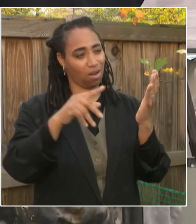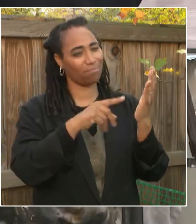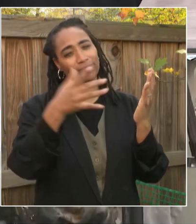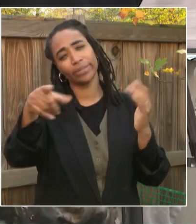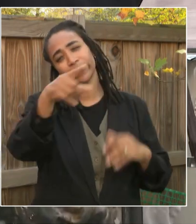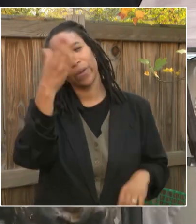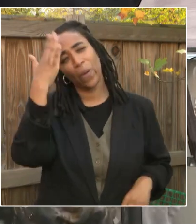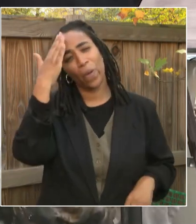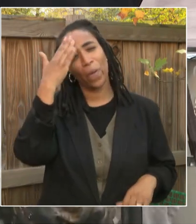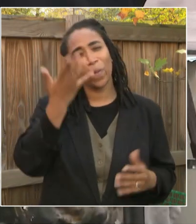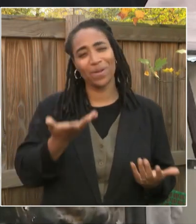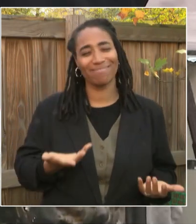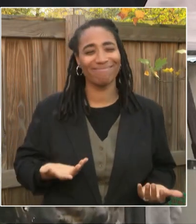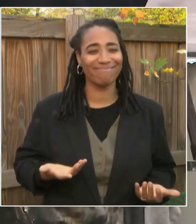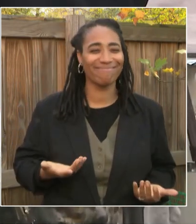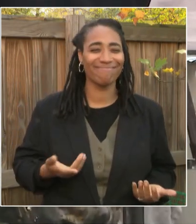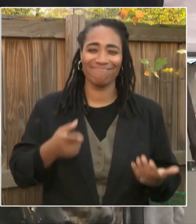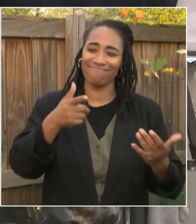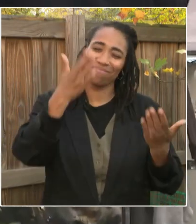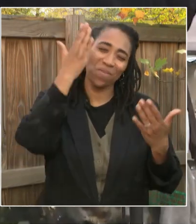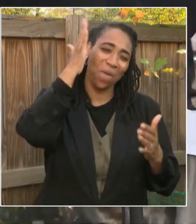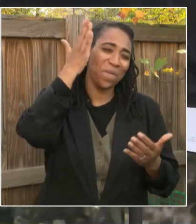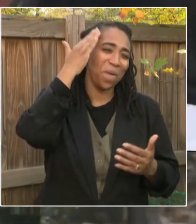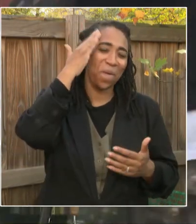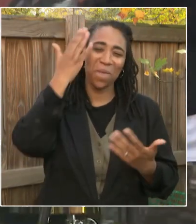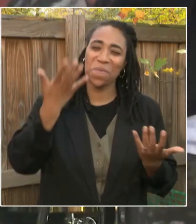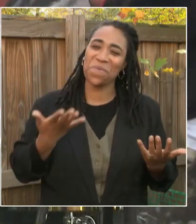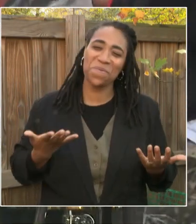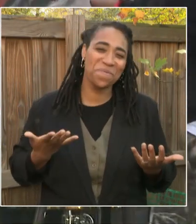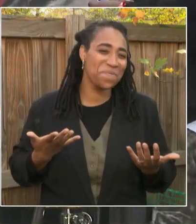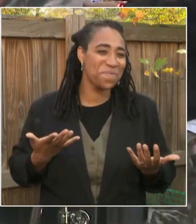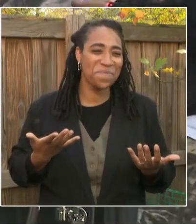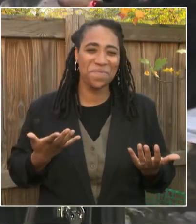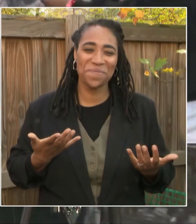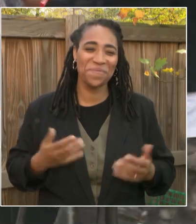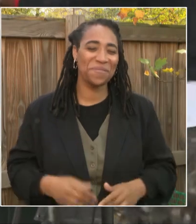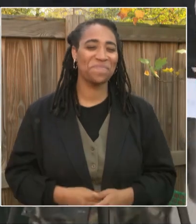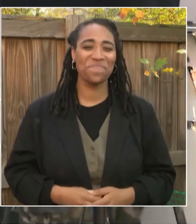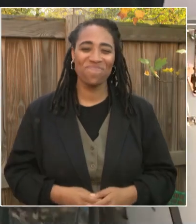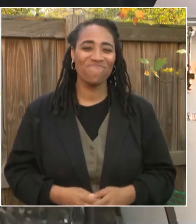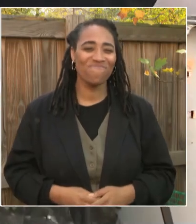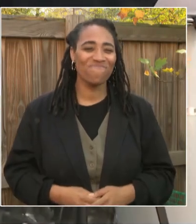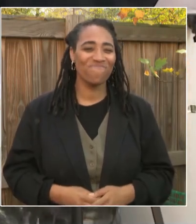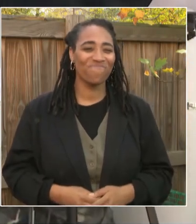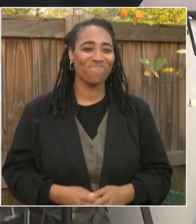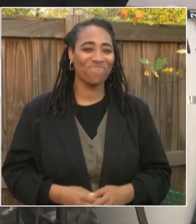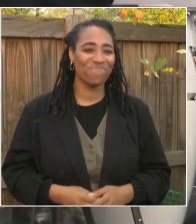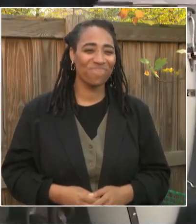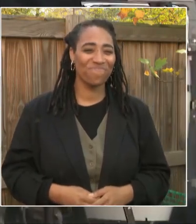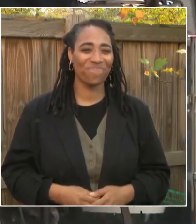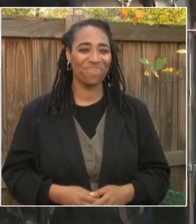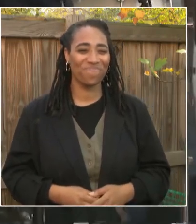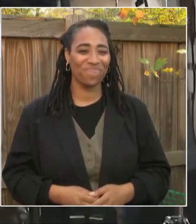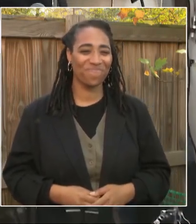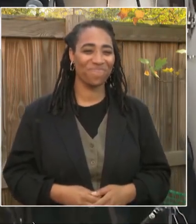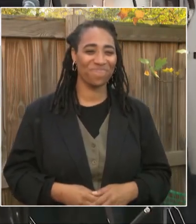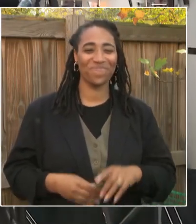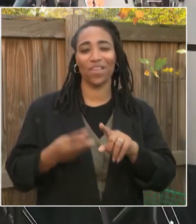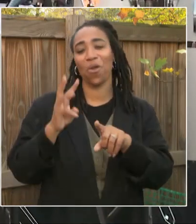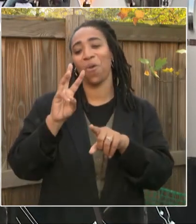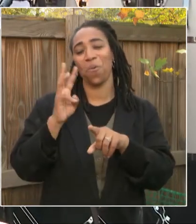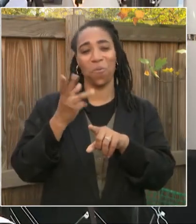saying it. You got a scoop. Wind me up, Chuck. Wind me up, Chuck. Say